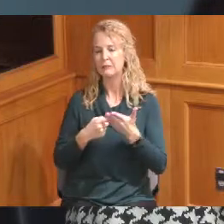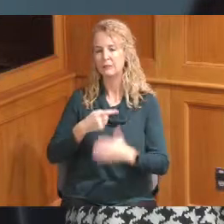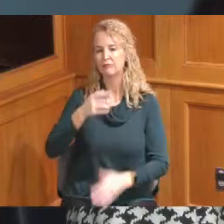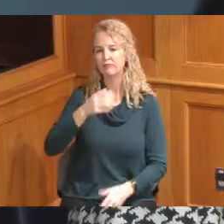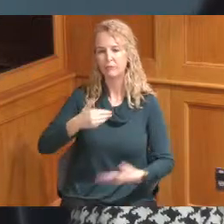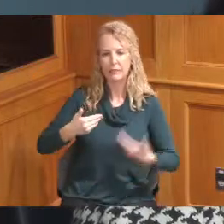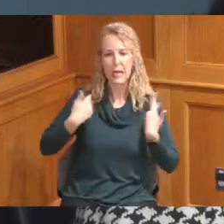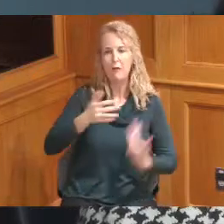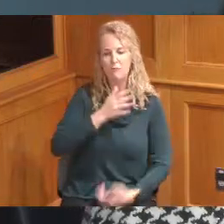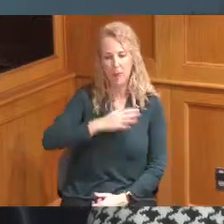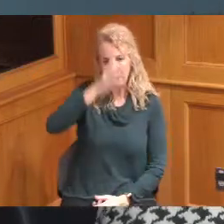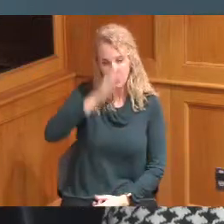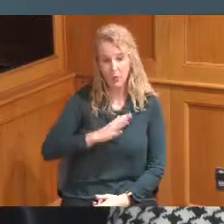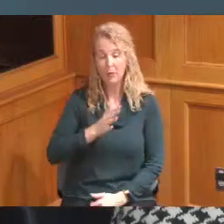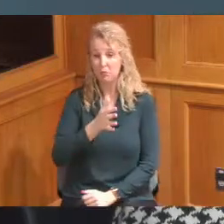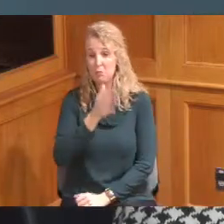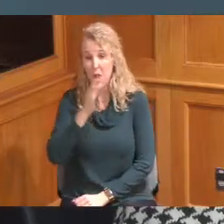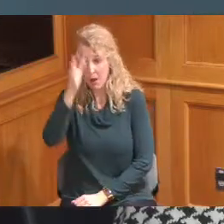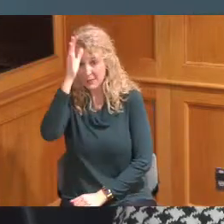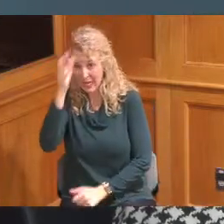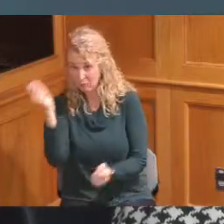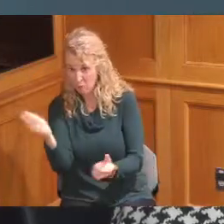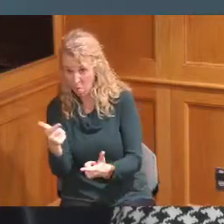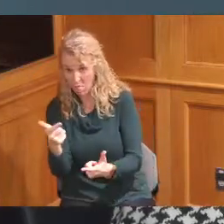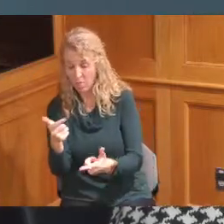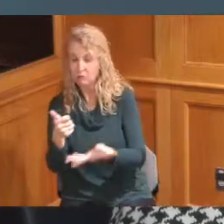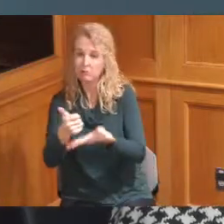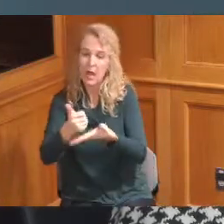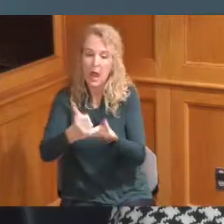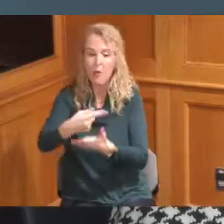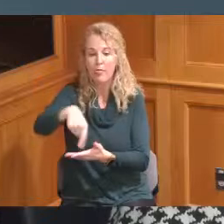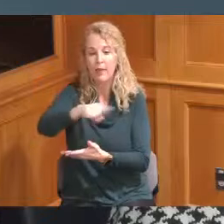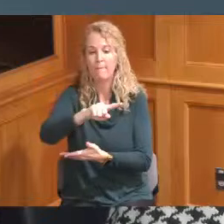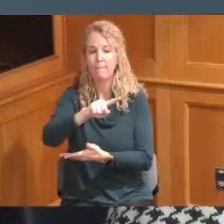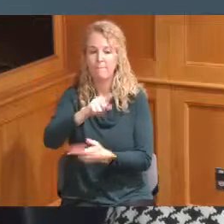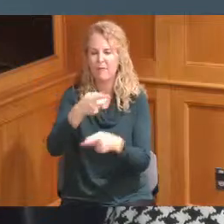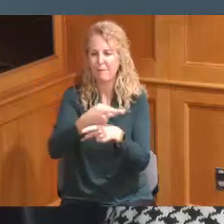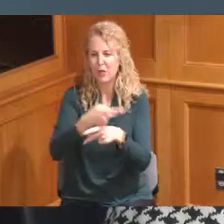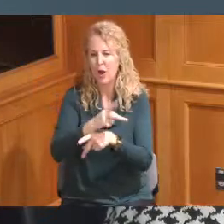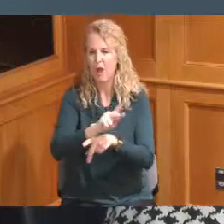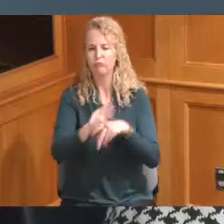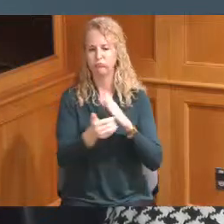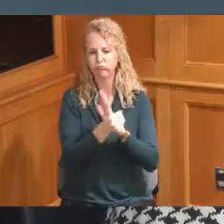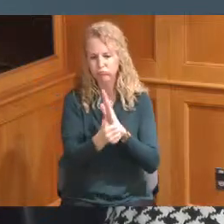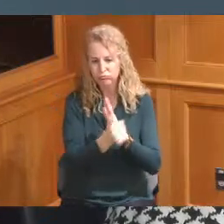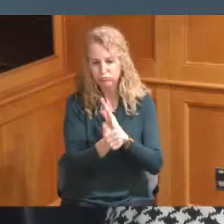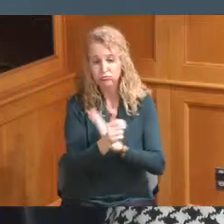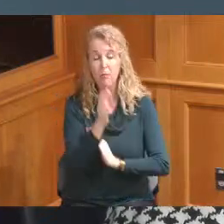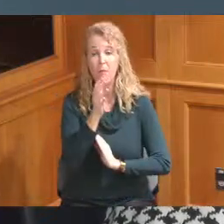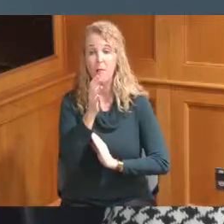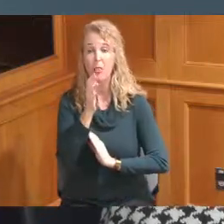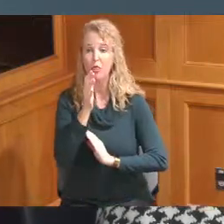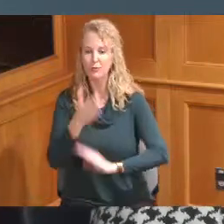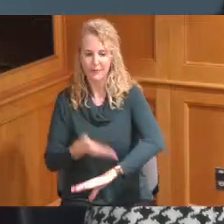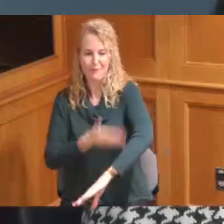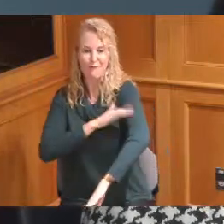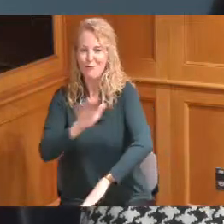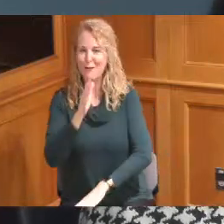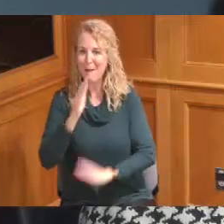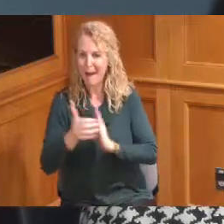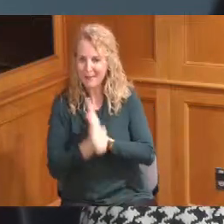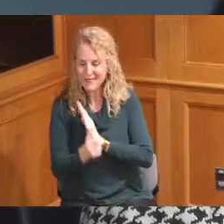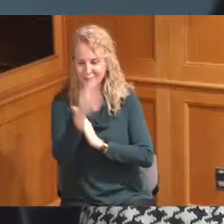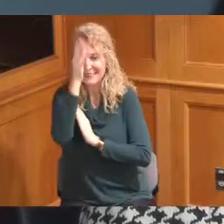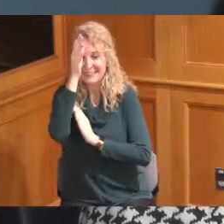young women, moms and dads, to help them cultivate their skills as mothers. It came to